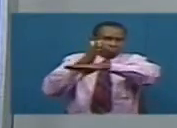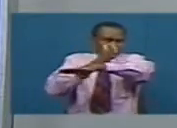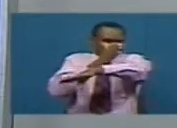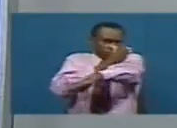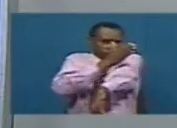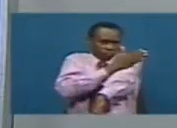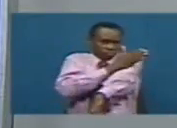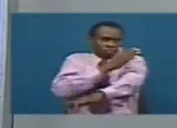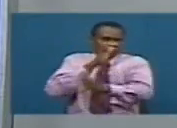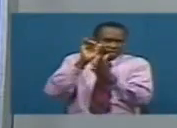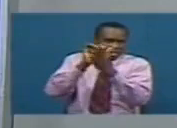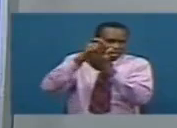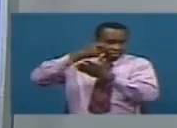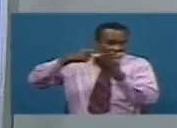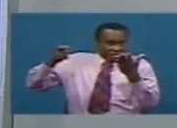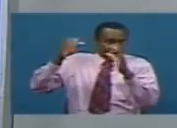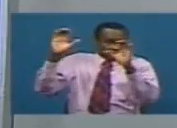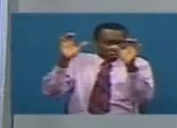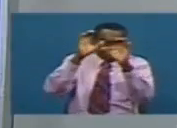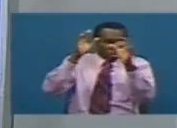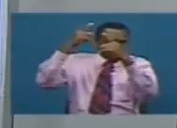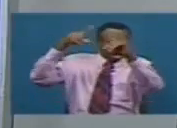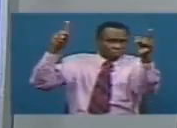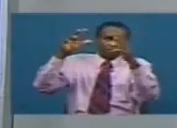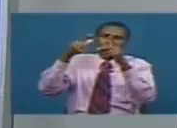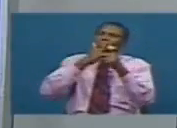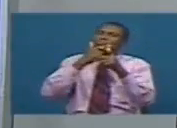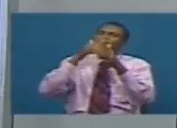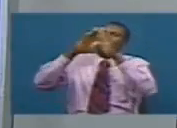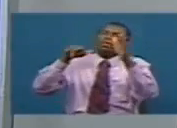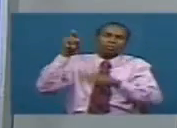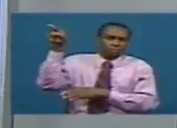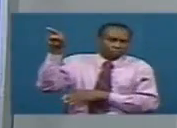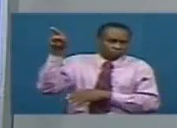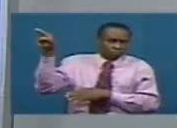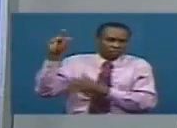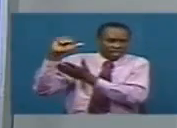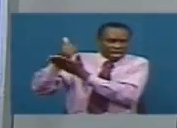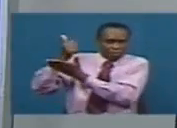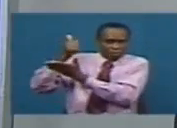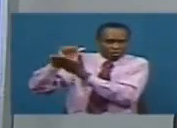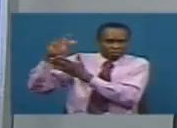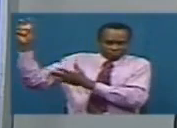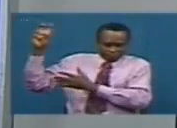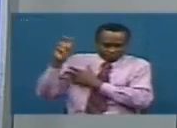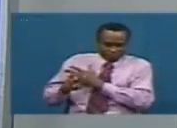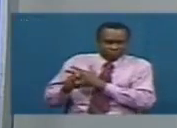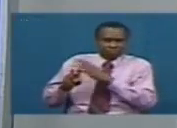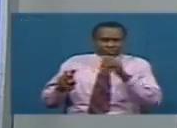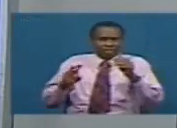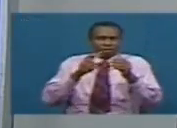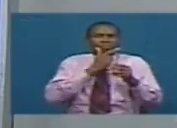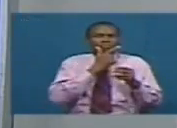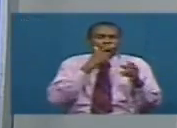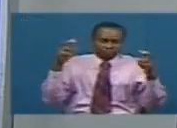development took place at the Jubilee House when the U.S. Secretary of Commerce, Mr. Wilbur Ross, called on President Akufo-Addo.